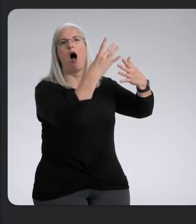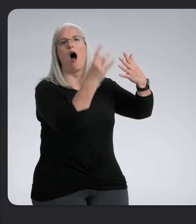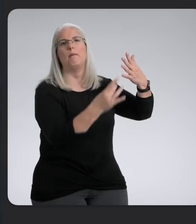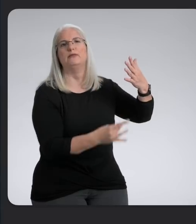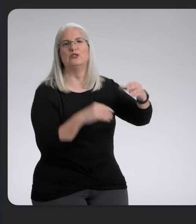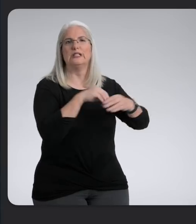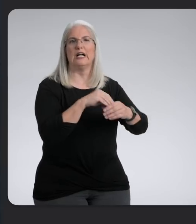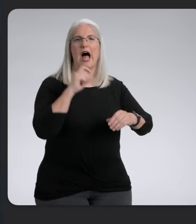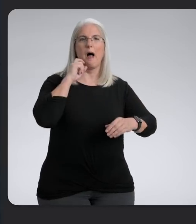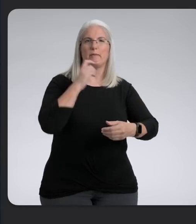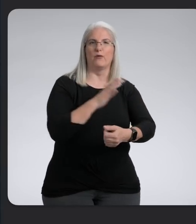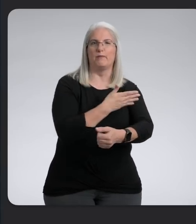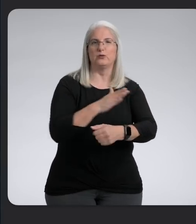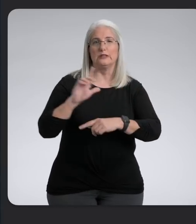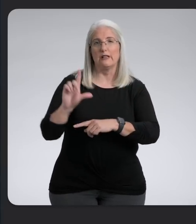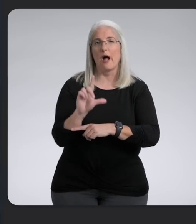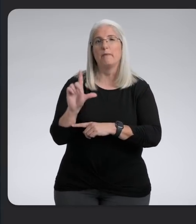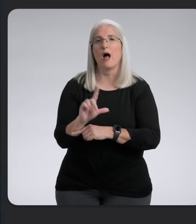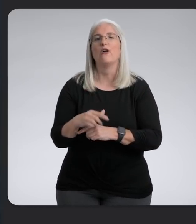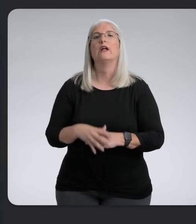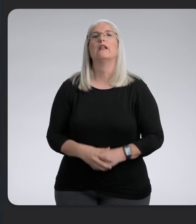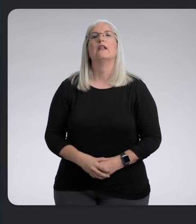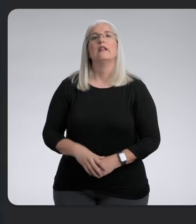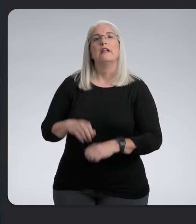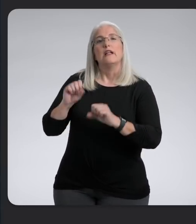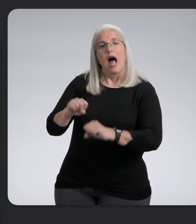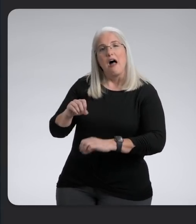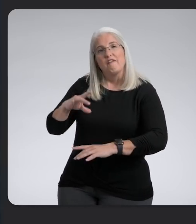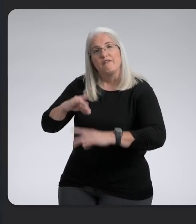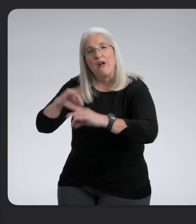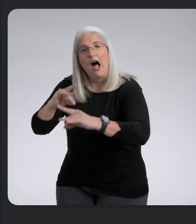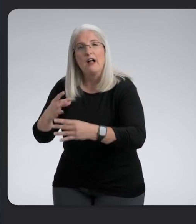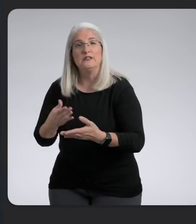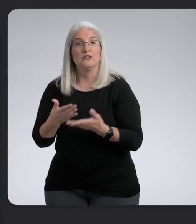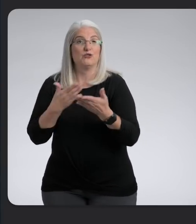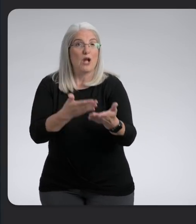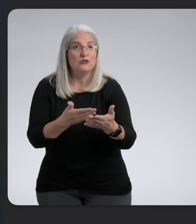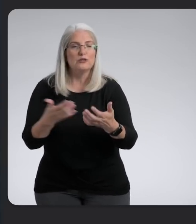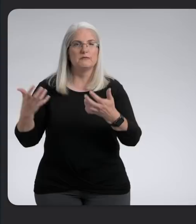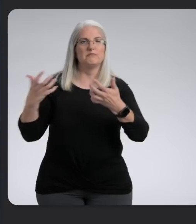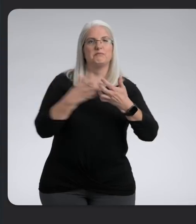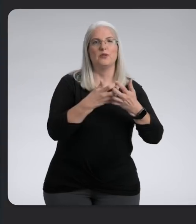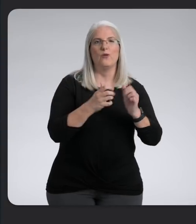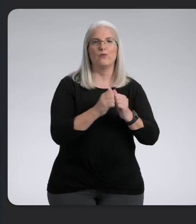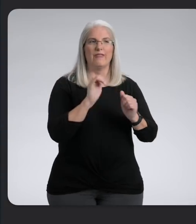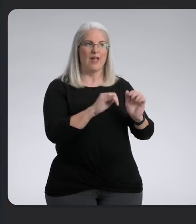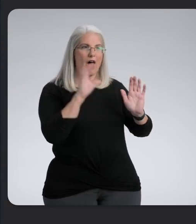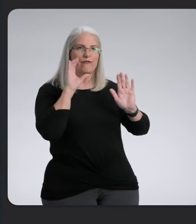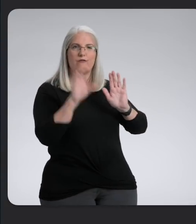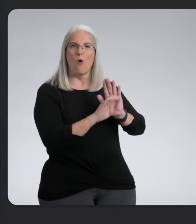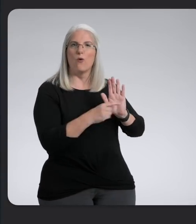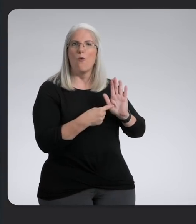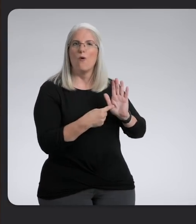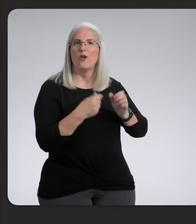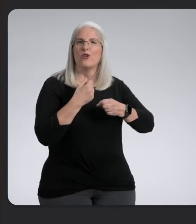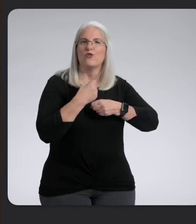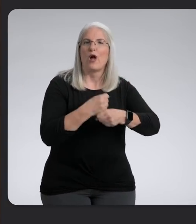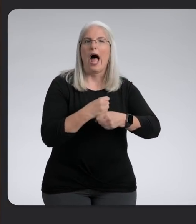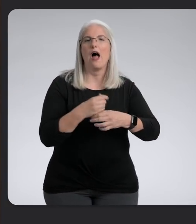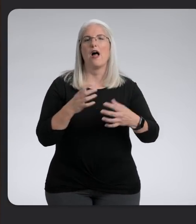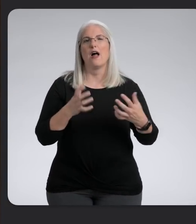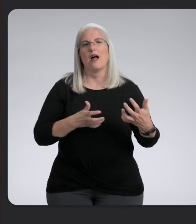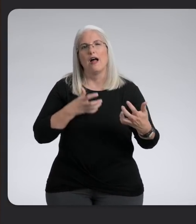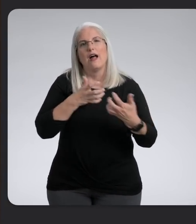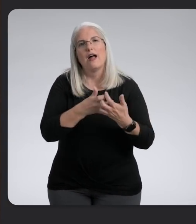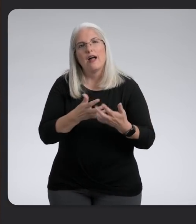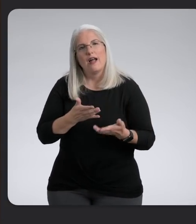of songs that are combined with my music tastes and the knowledge of what's in my photos to create personalized recommendations just for me. I can